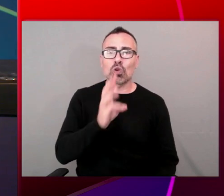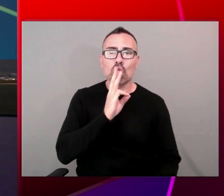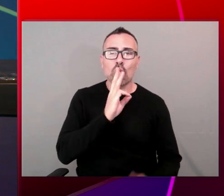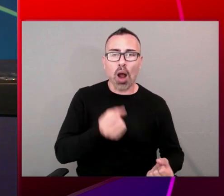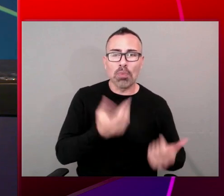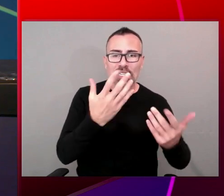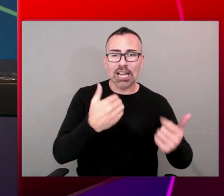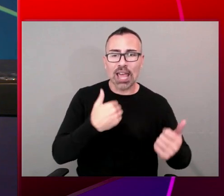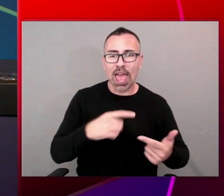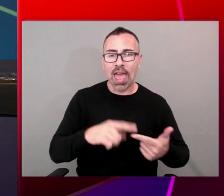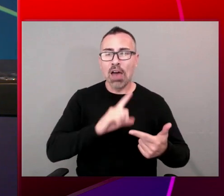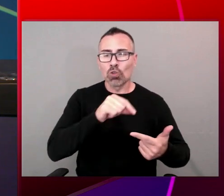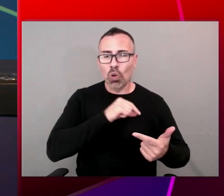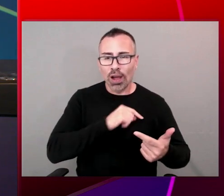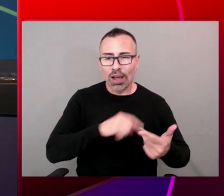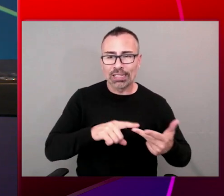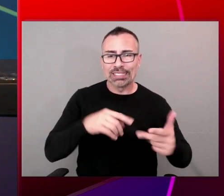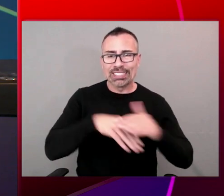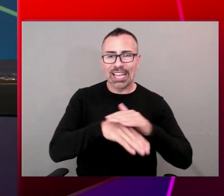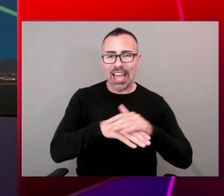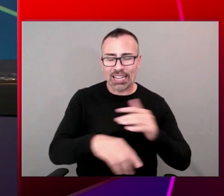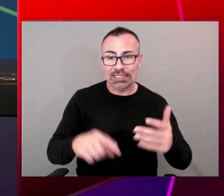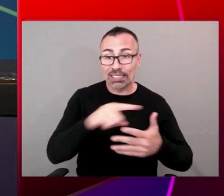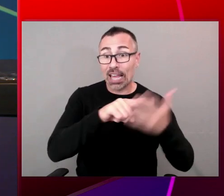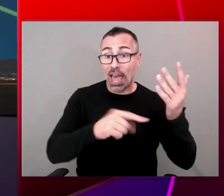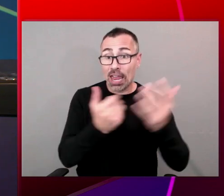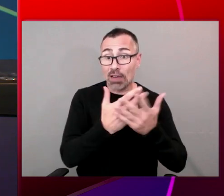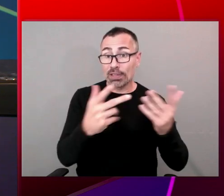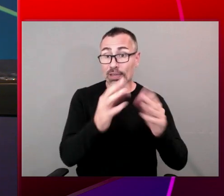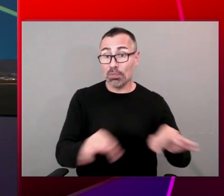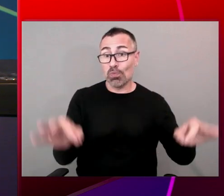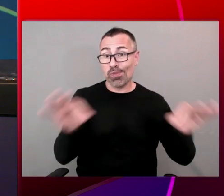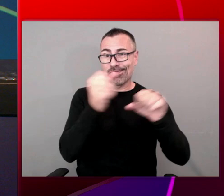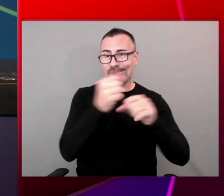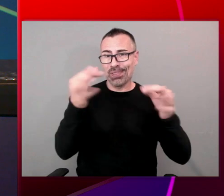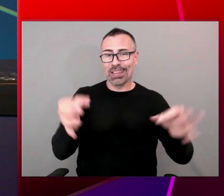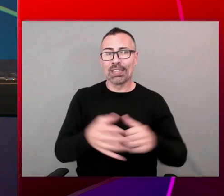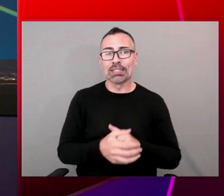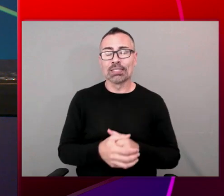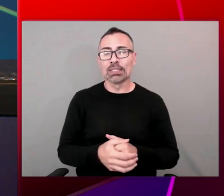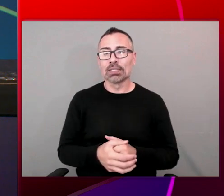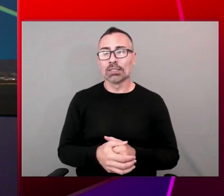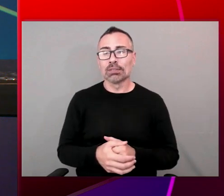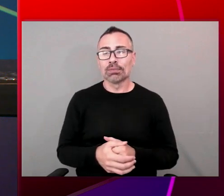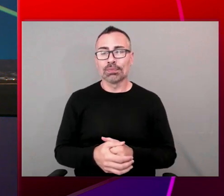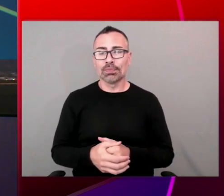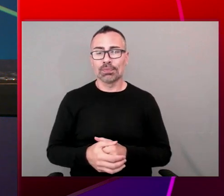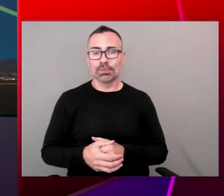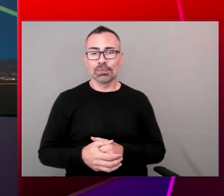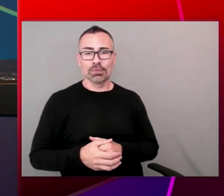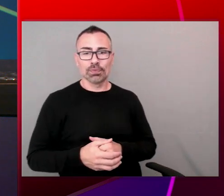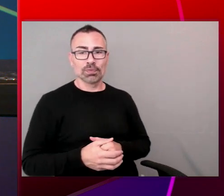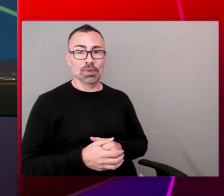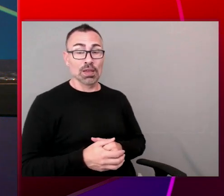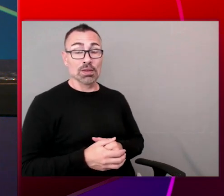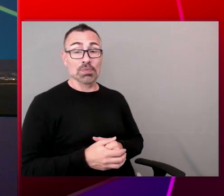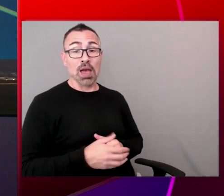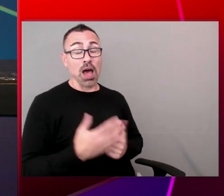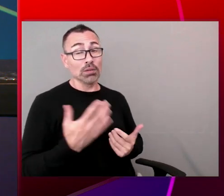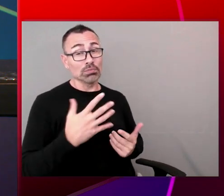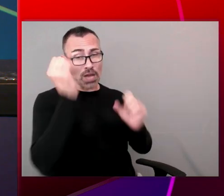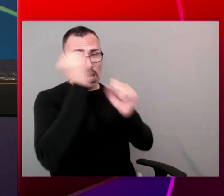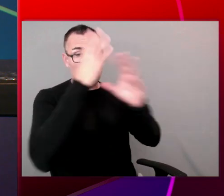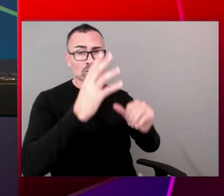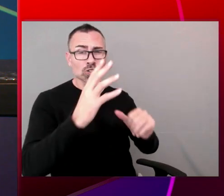key elements that go into that type of decision. So I imagine even looking at climate change, maybe you could use water today, but 5 years from